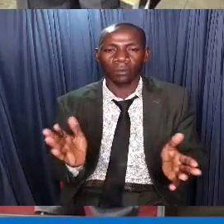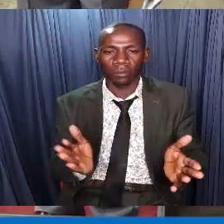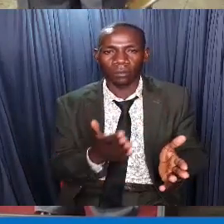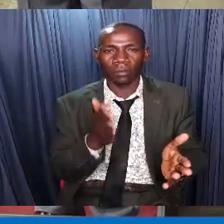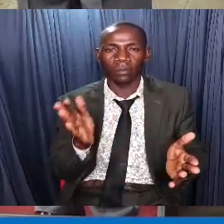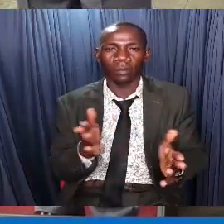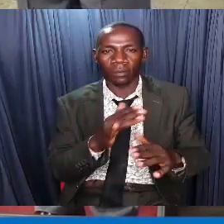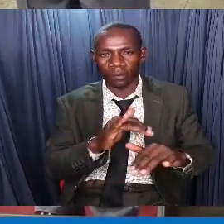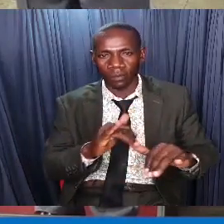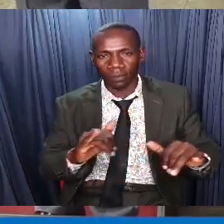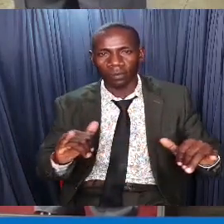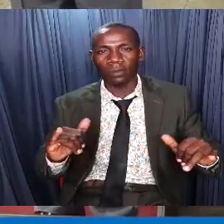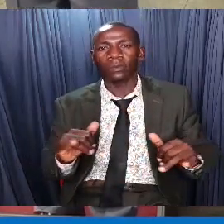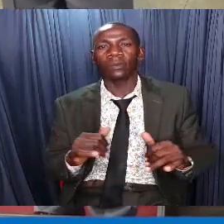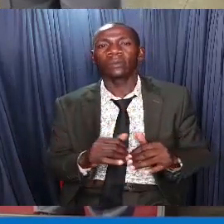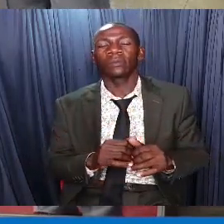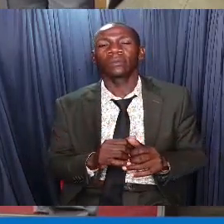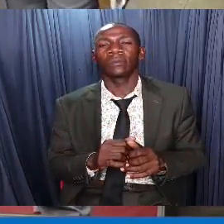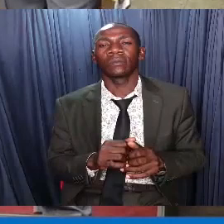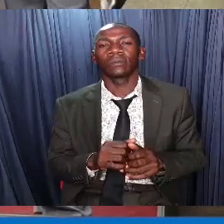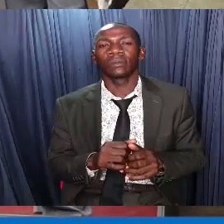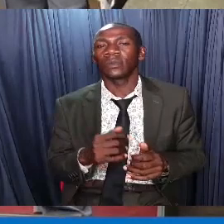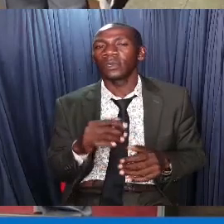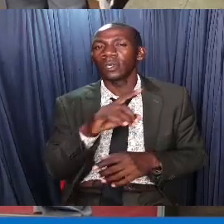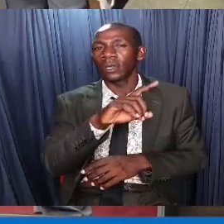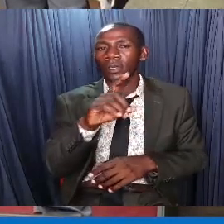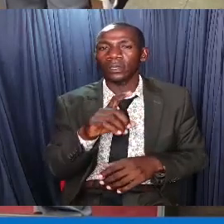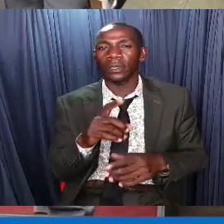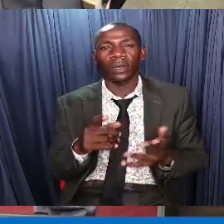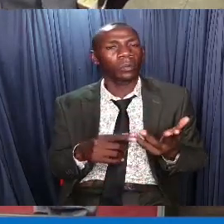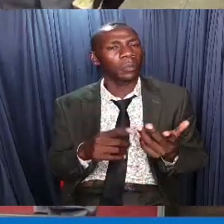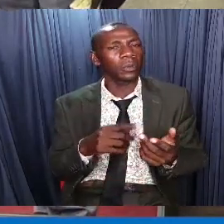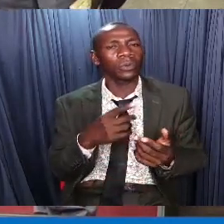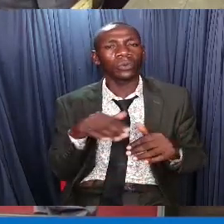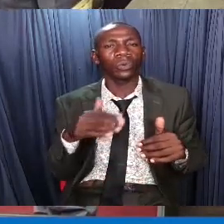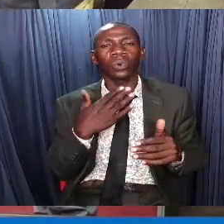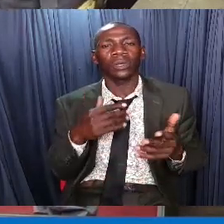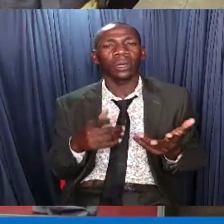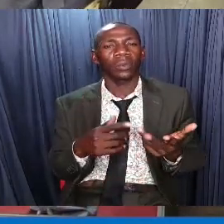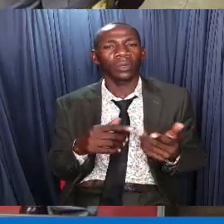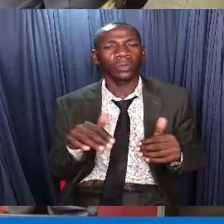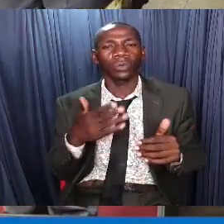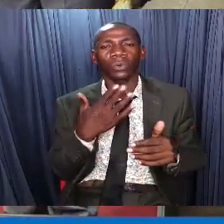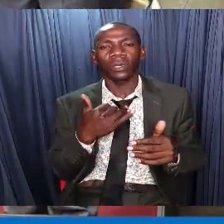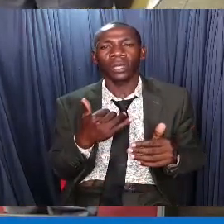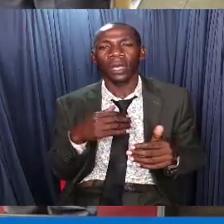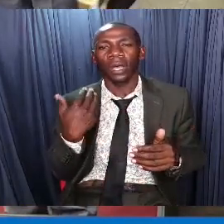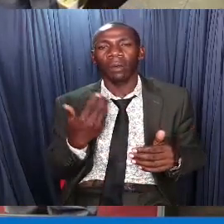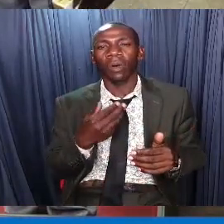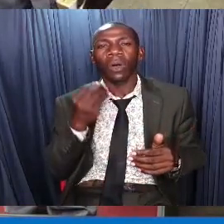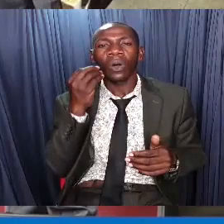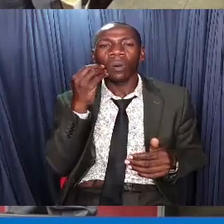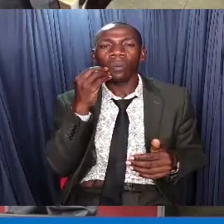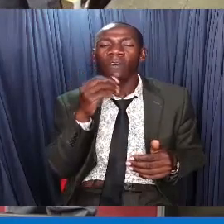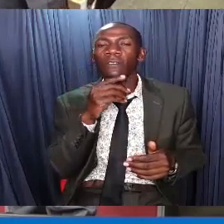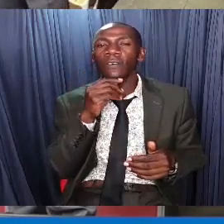kuna mara. Just some cashew leaves I clear then I leave. Ananiuliza wataka pesa ngapi? He asked me how much do you want? Huu ni mji wetu baba. This is a home farm. Wewe